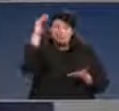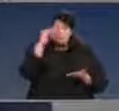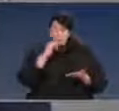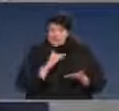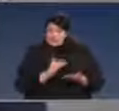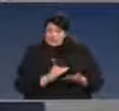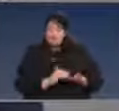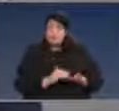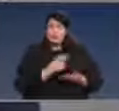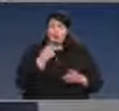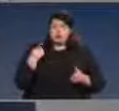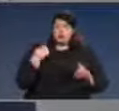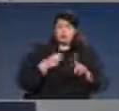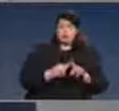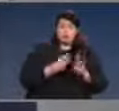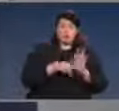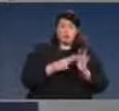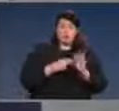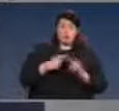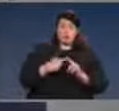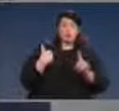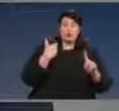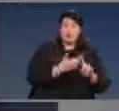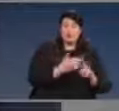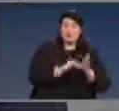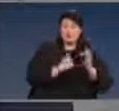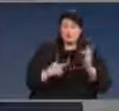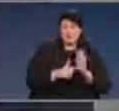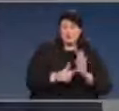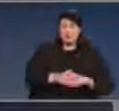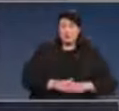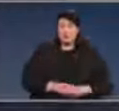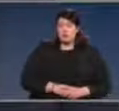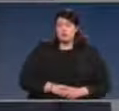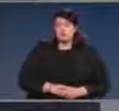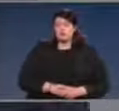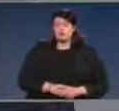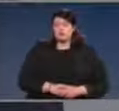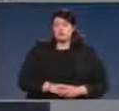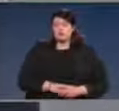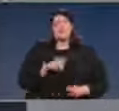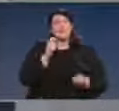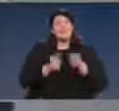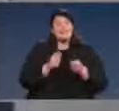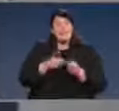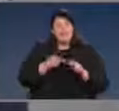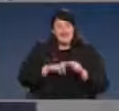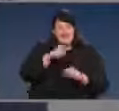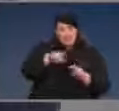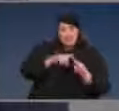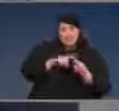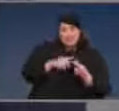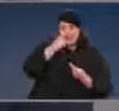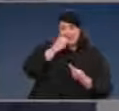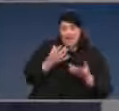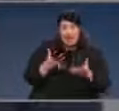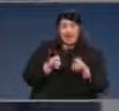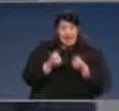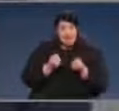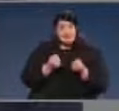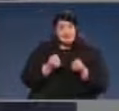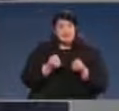2 quarters, June and September, rather than in both of them. Well, the test that's been set out is over the quarters over which the program has been